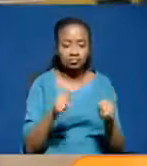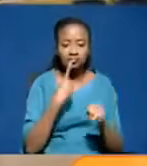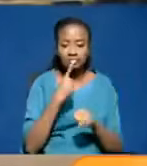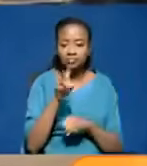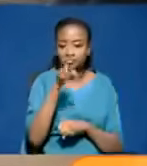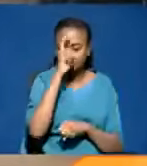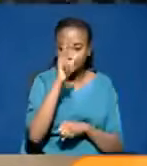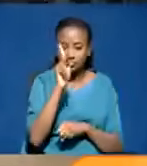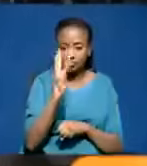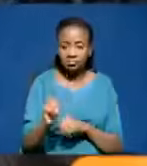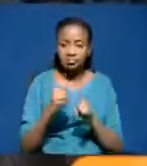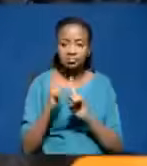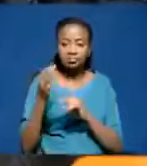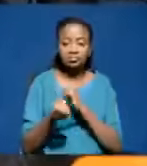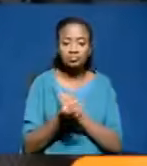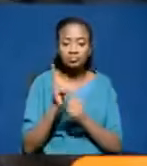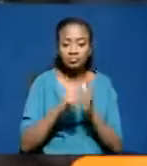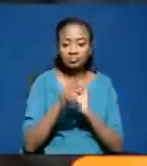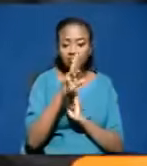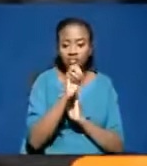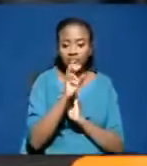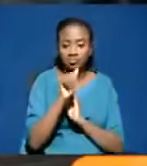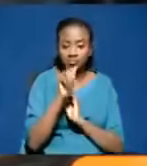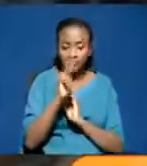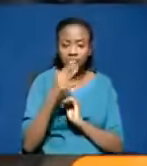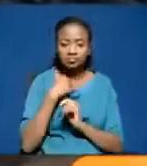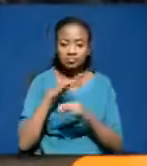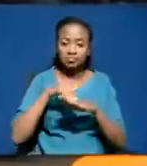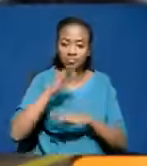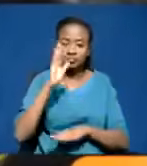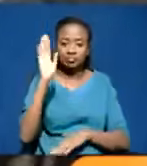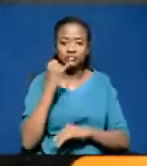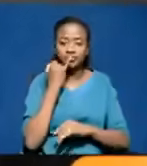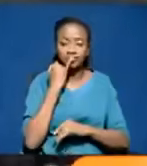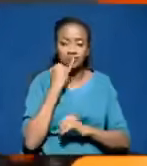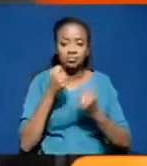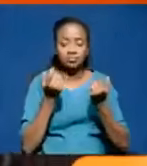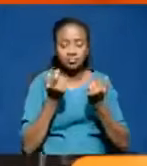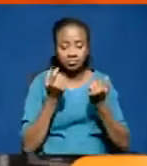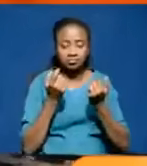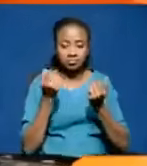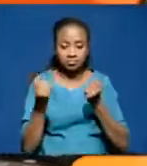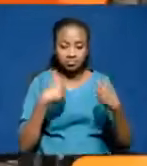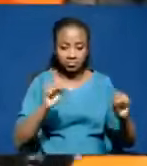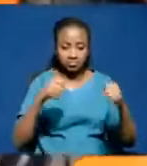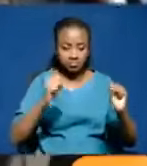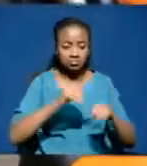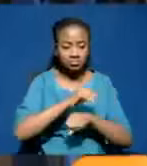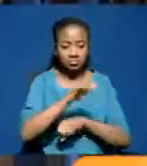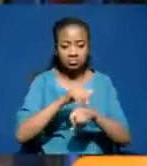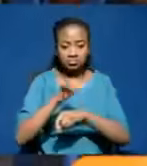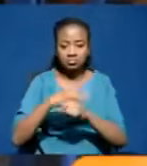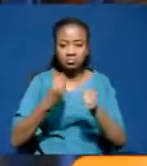kilometer range. Lukaya says, Rome looks forward to putting more electric bikes into the Kenyan market with plans to increase their production